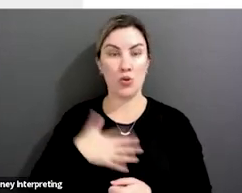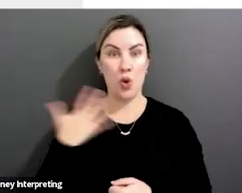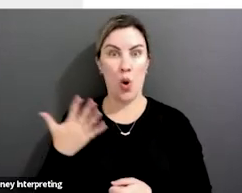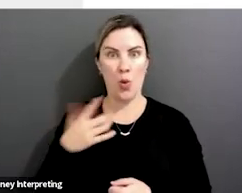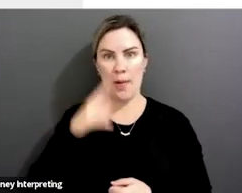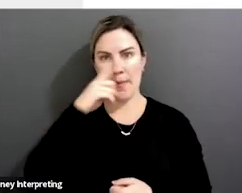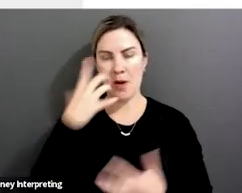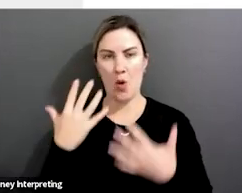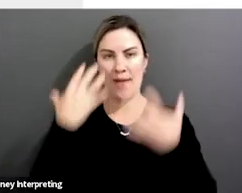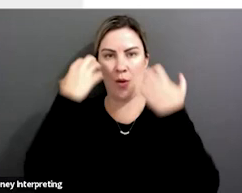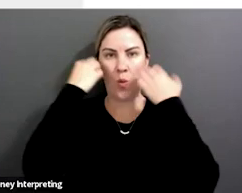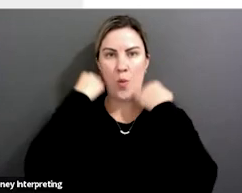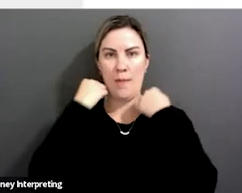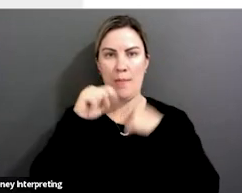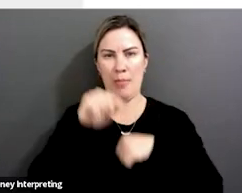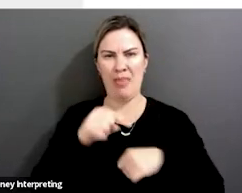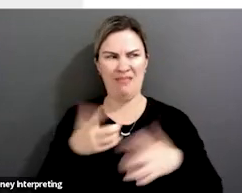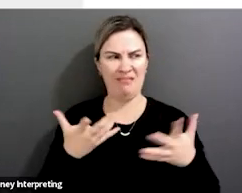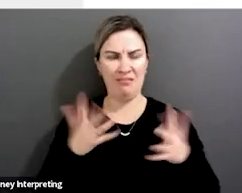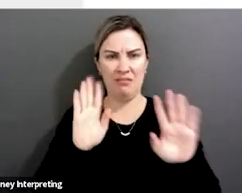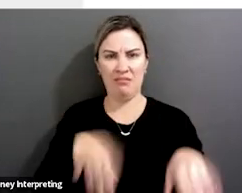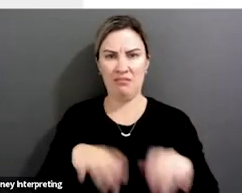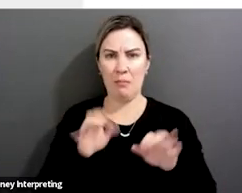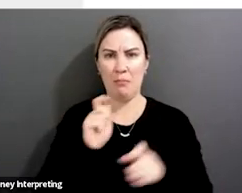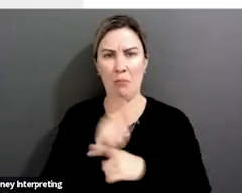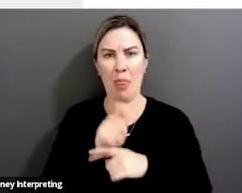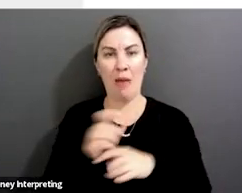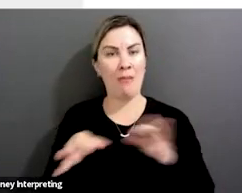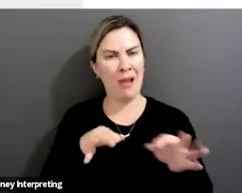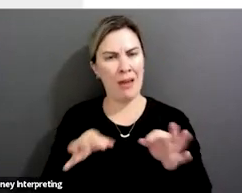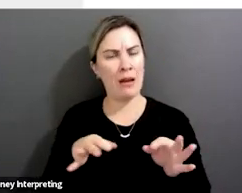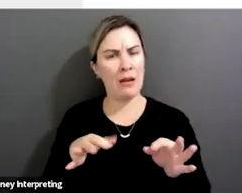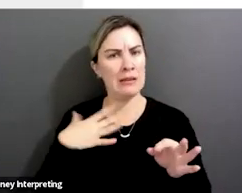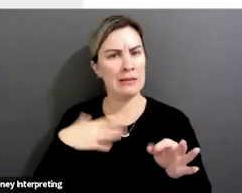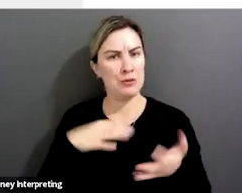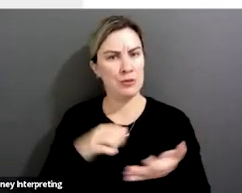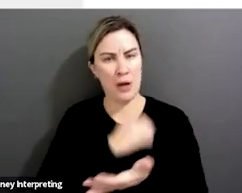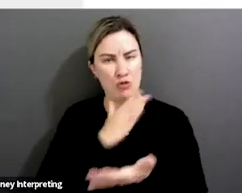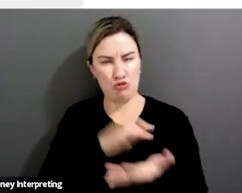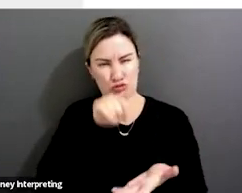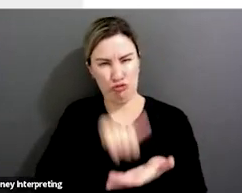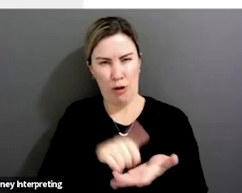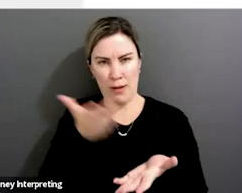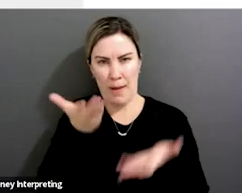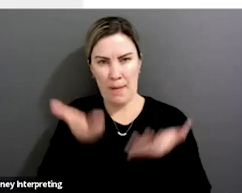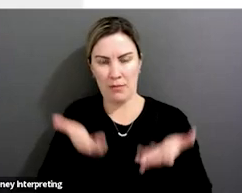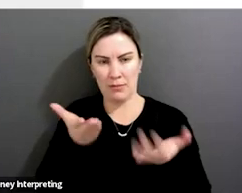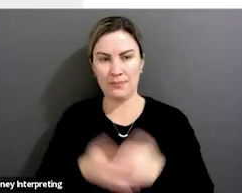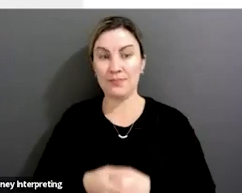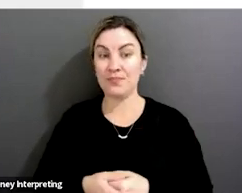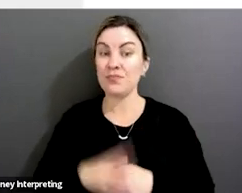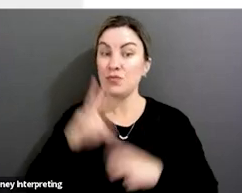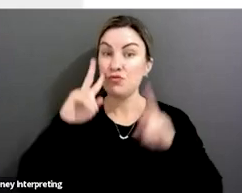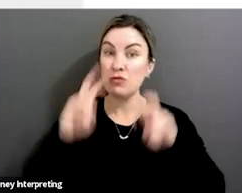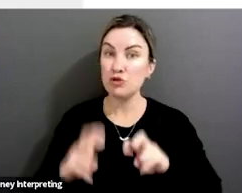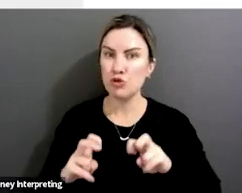it's overwhelming for people to make a plan. The research and evaluation processes are instrumental to it, and in a moment I'll share a